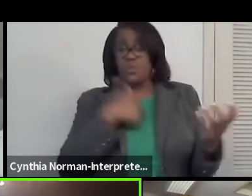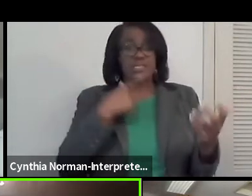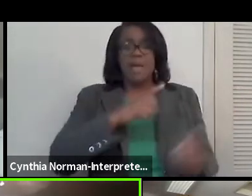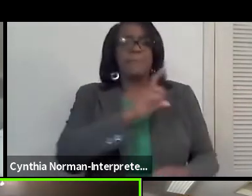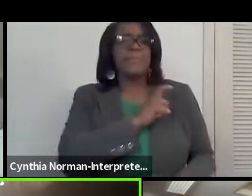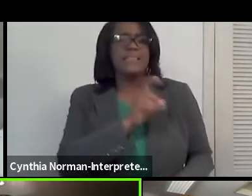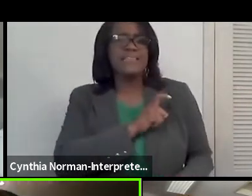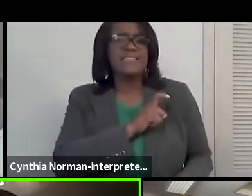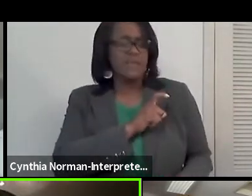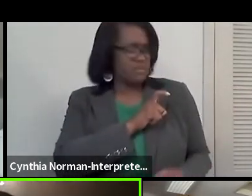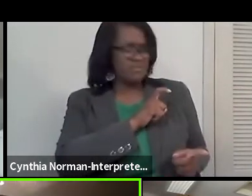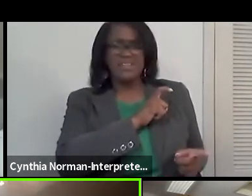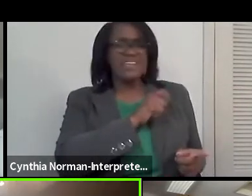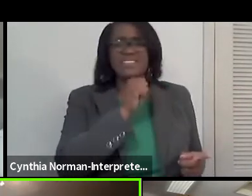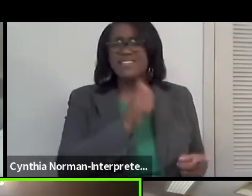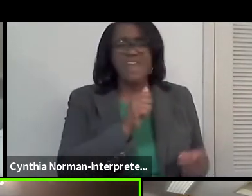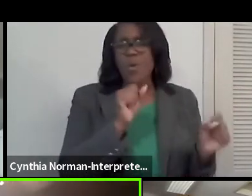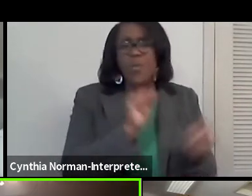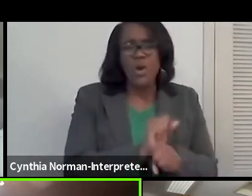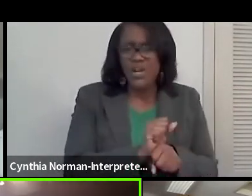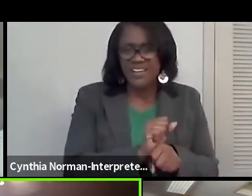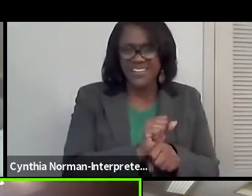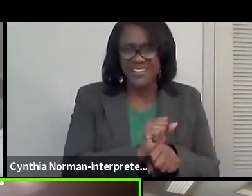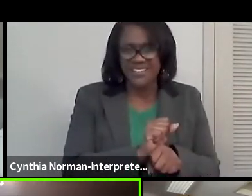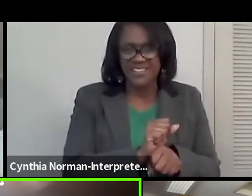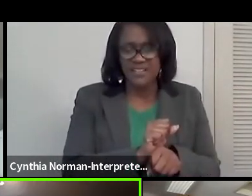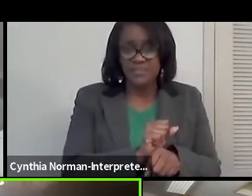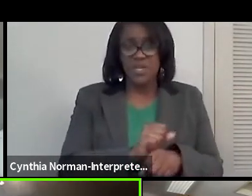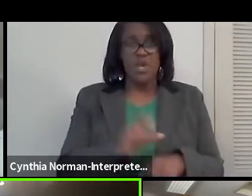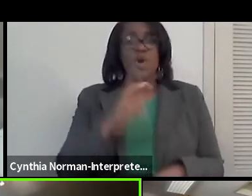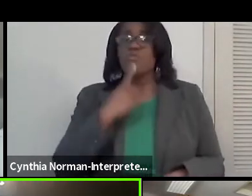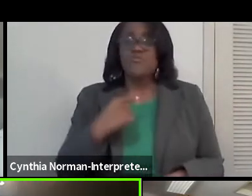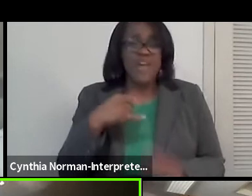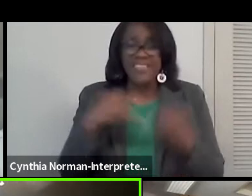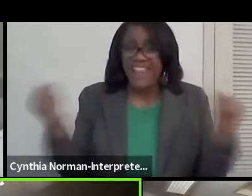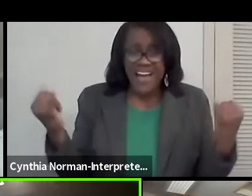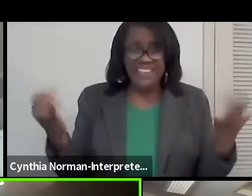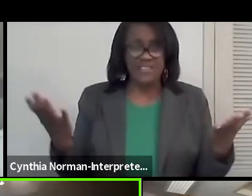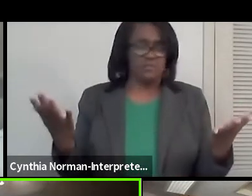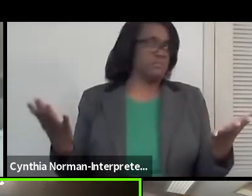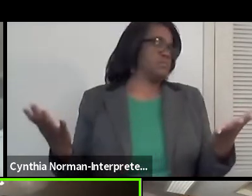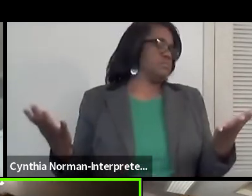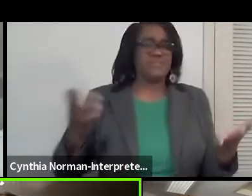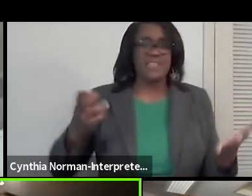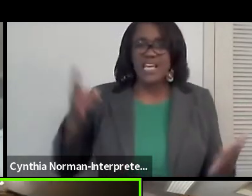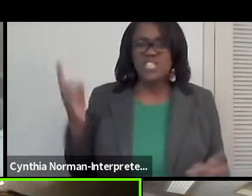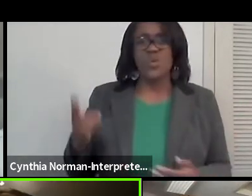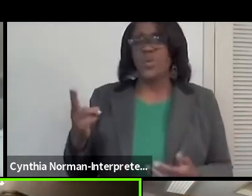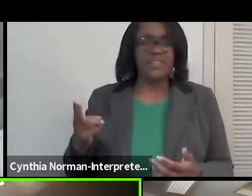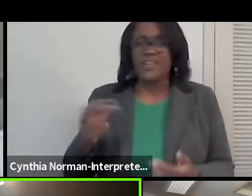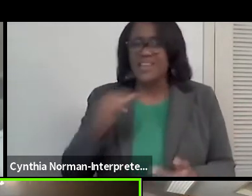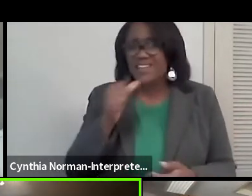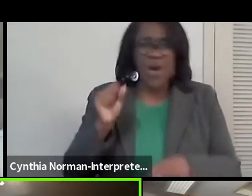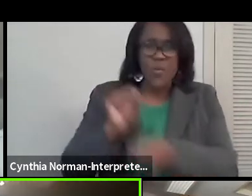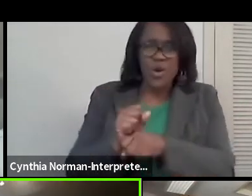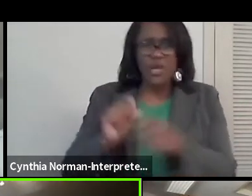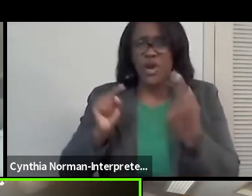way that it is does not work. You know, redlining has been around historically. It does not work. It hurts